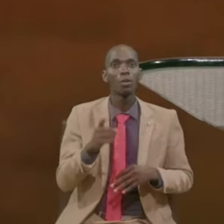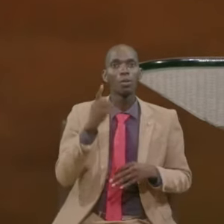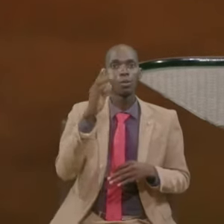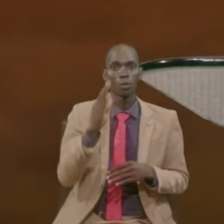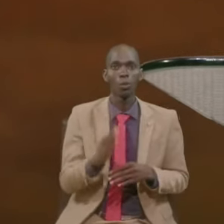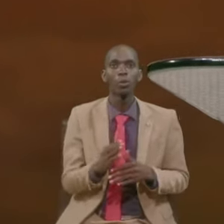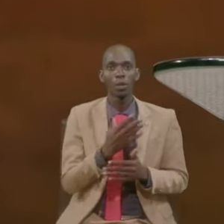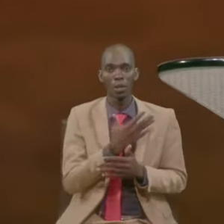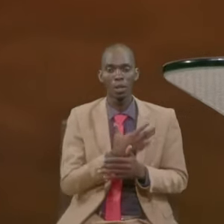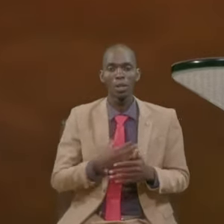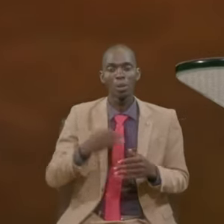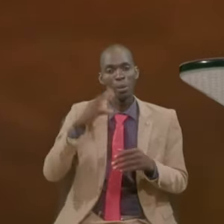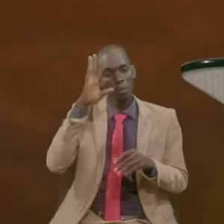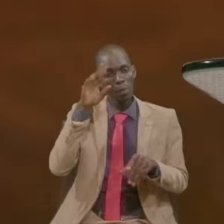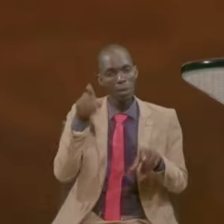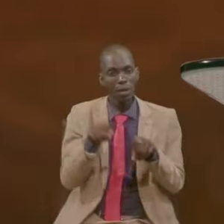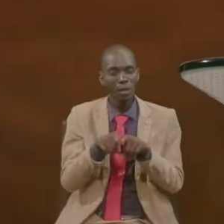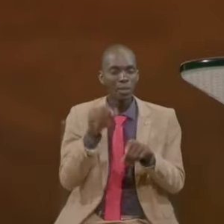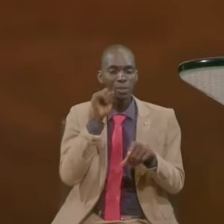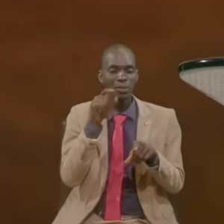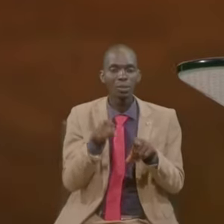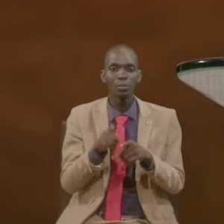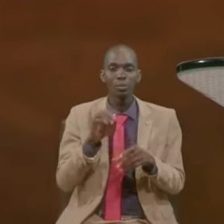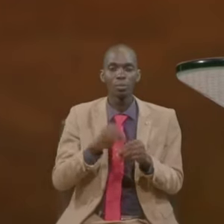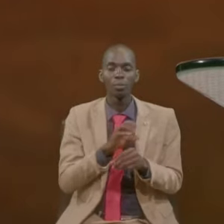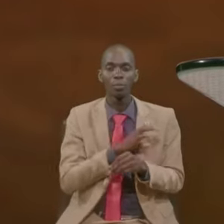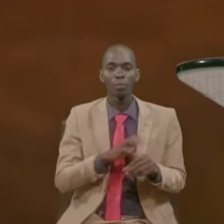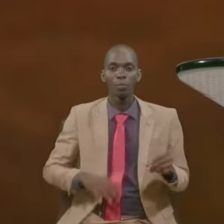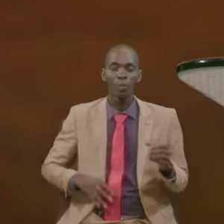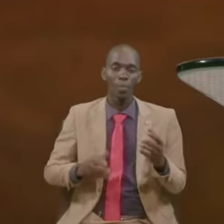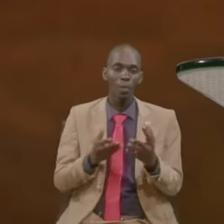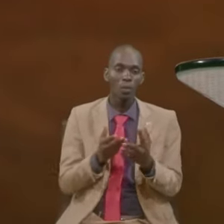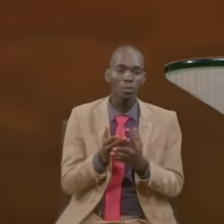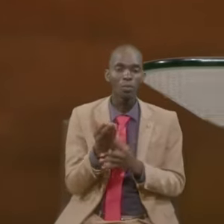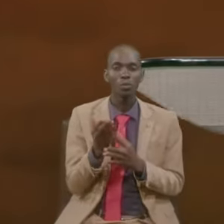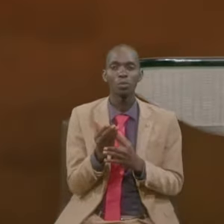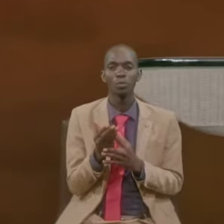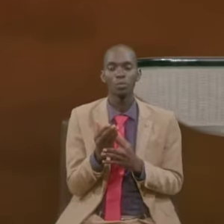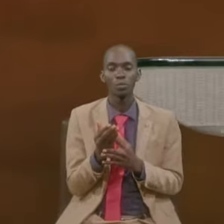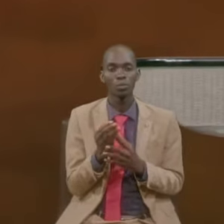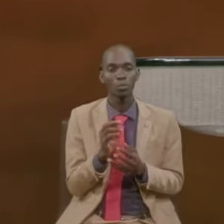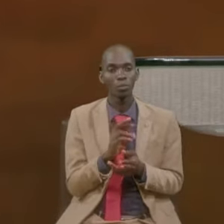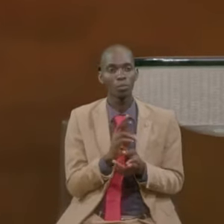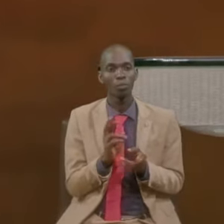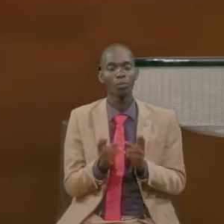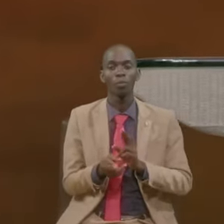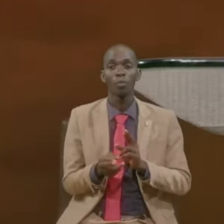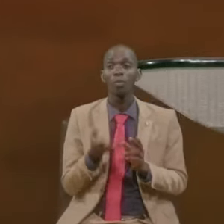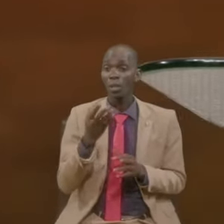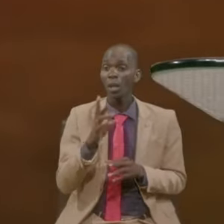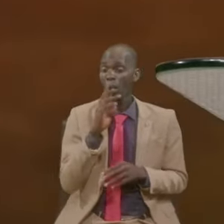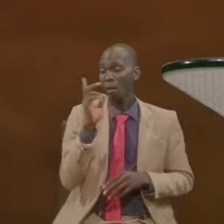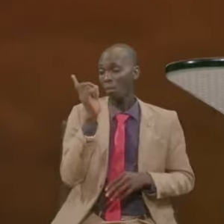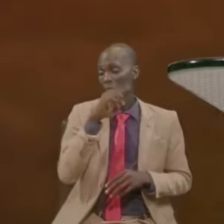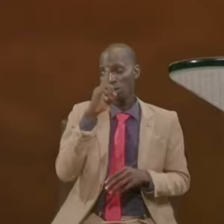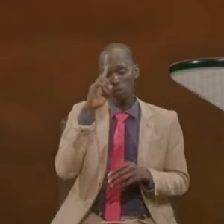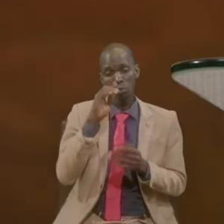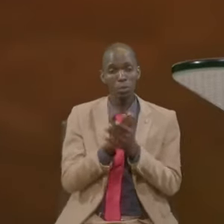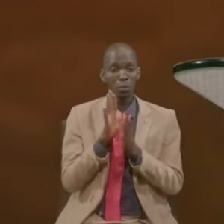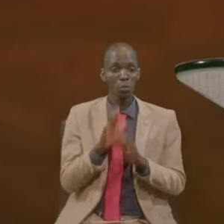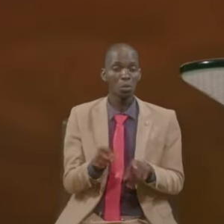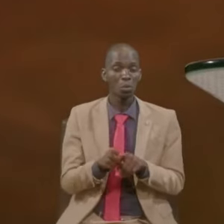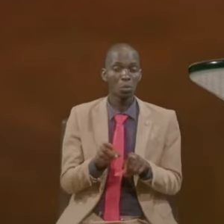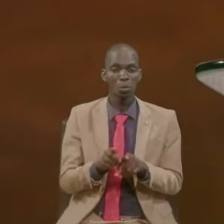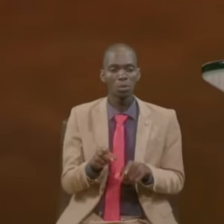God, brethren in Christ, true brethren in Christ. There are false brethren. They say they are